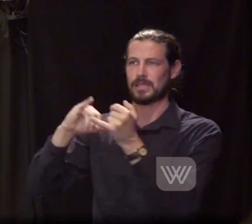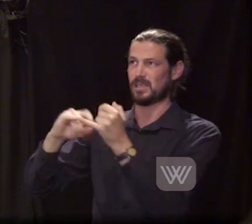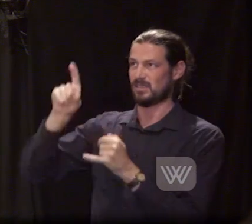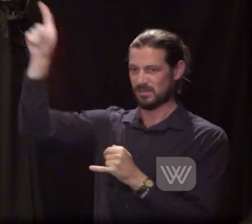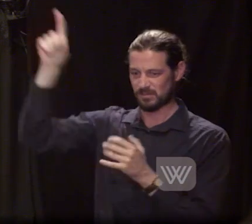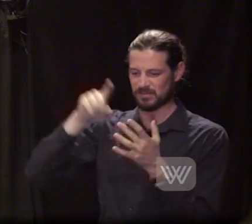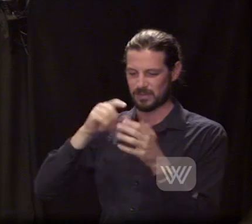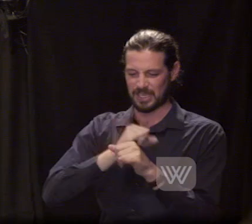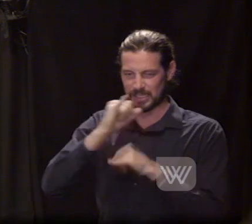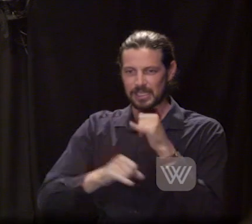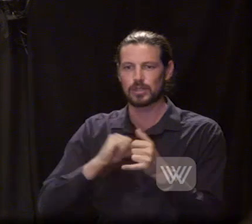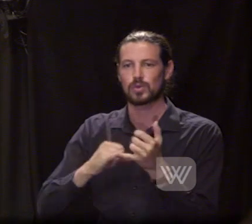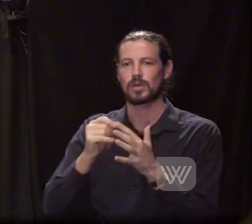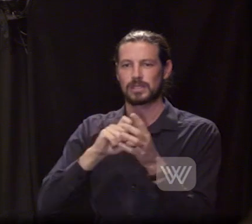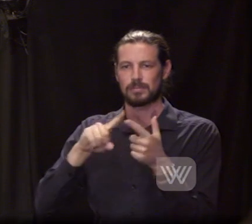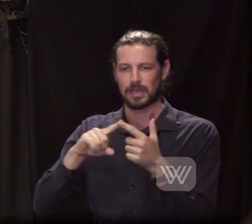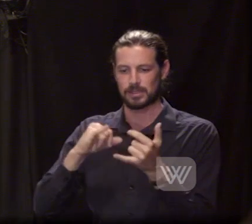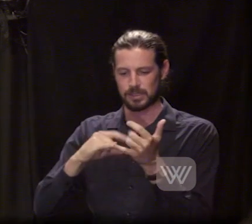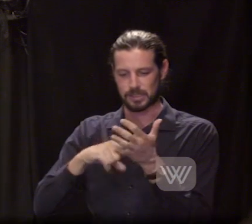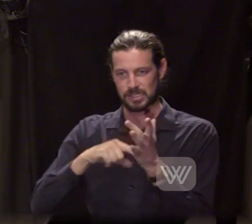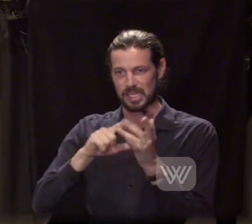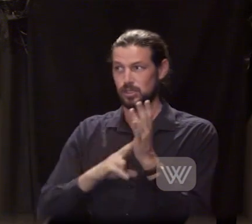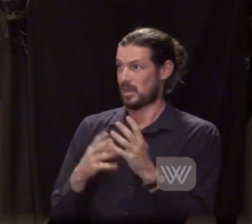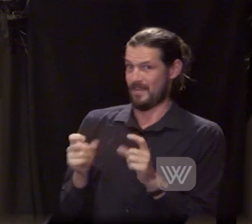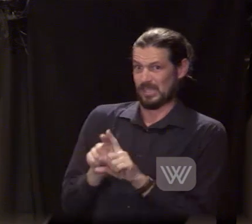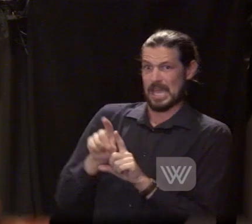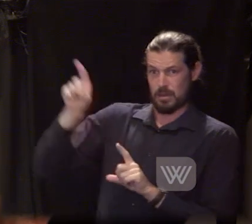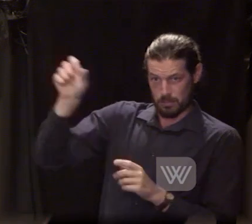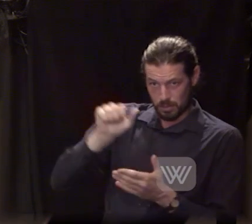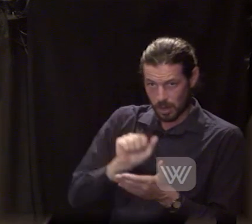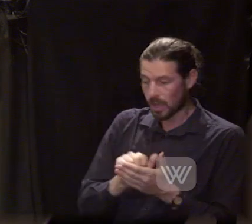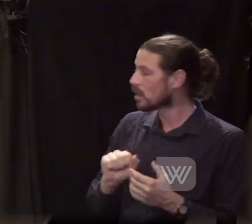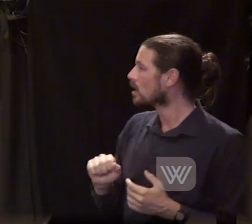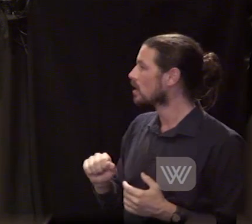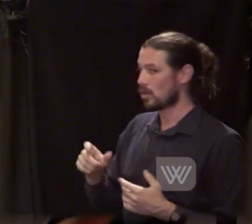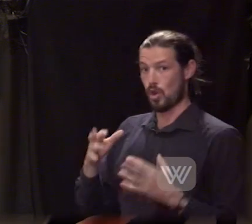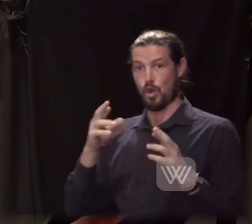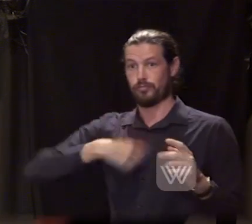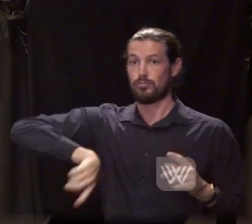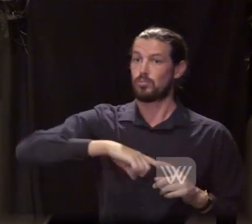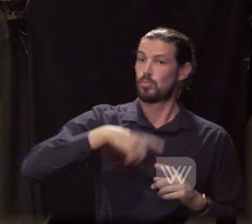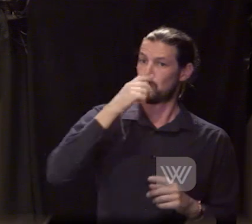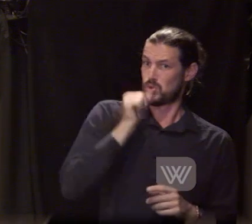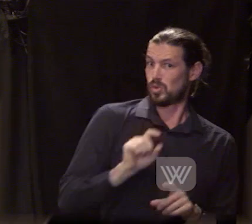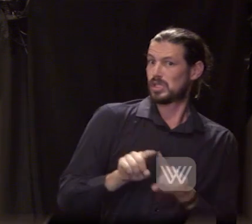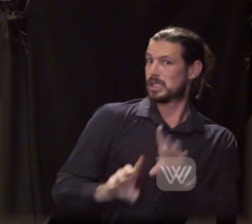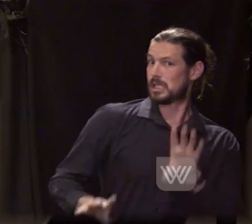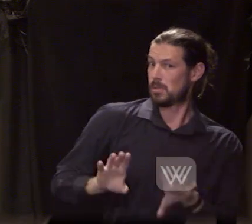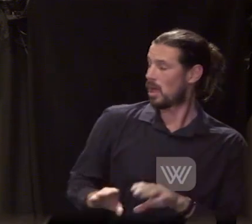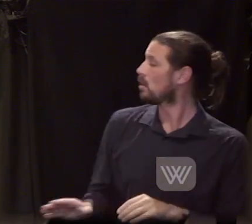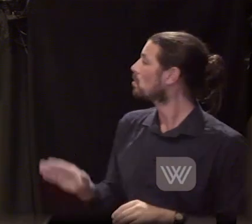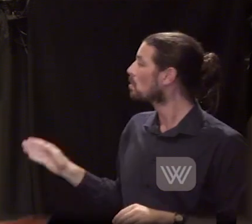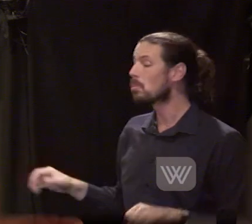on a bigger scale in that sense that hopefully we could all employ. Yeah, what we did was really just from our own experience in